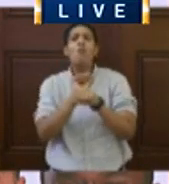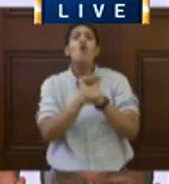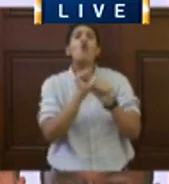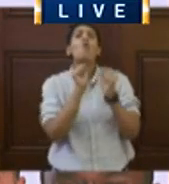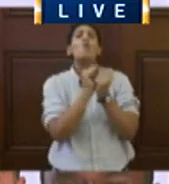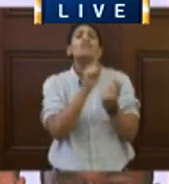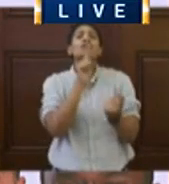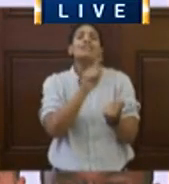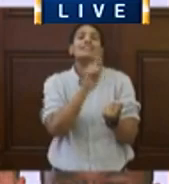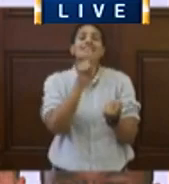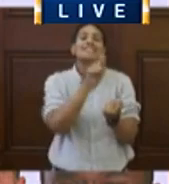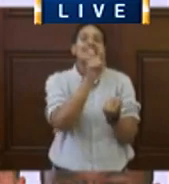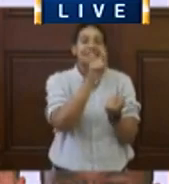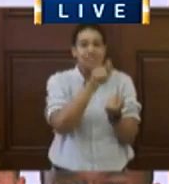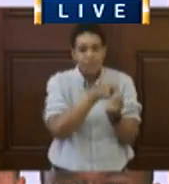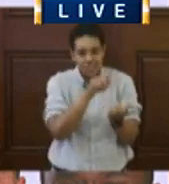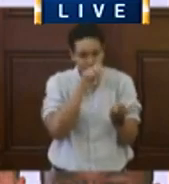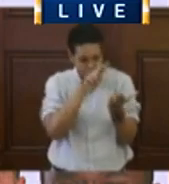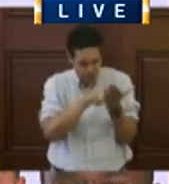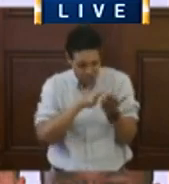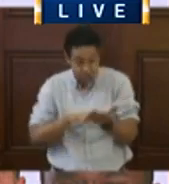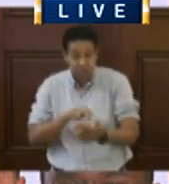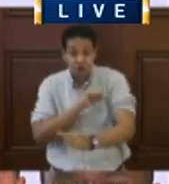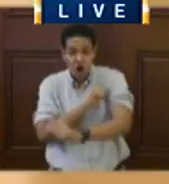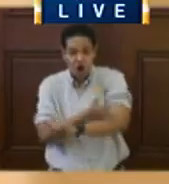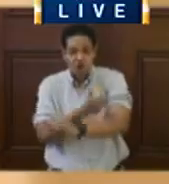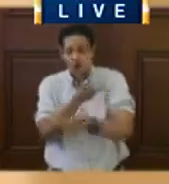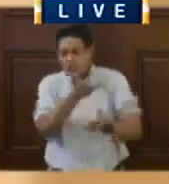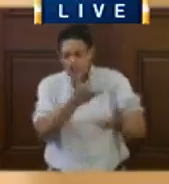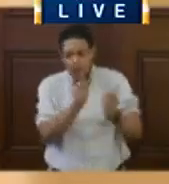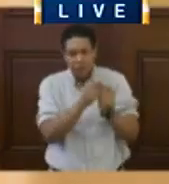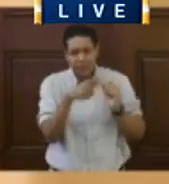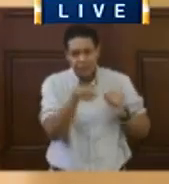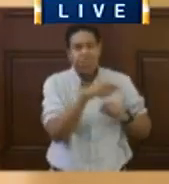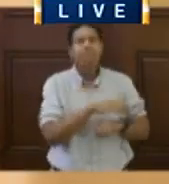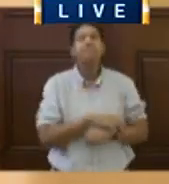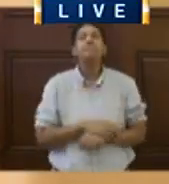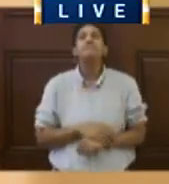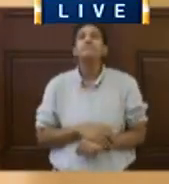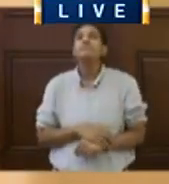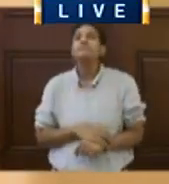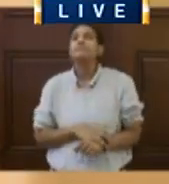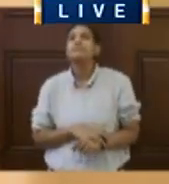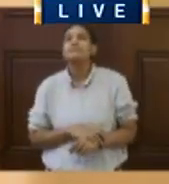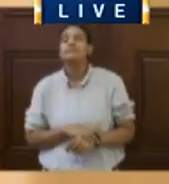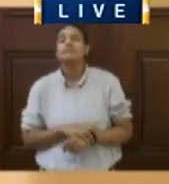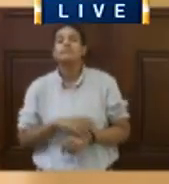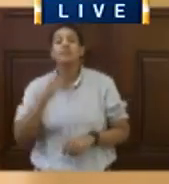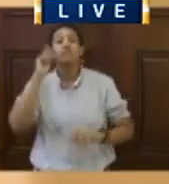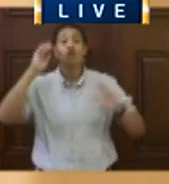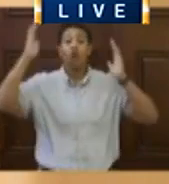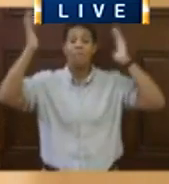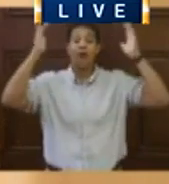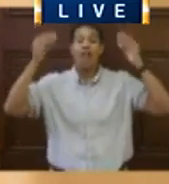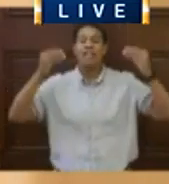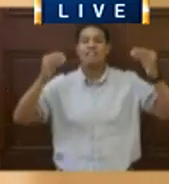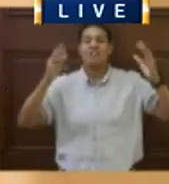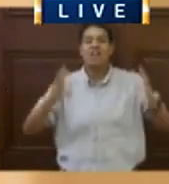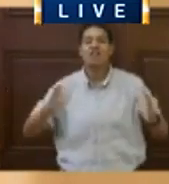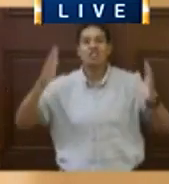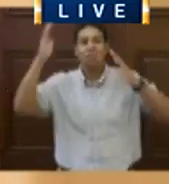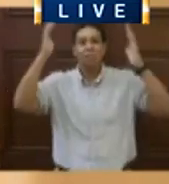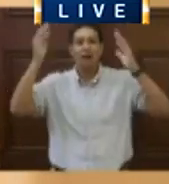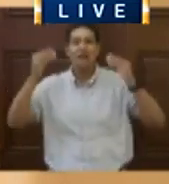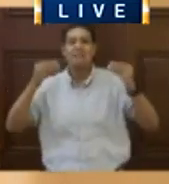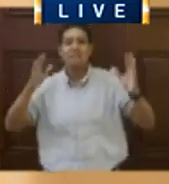particular registration authority. In the case of market vendors are required to pay a fee